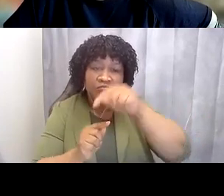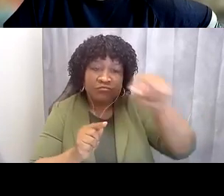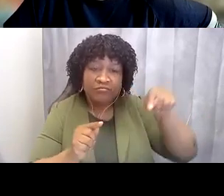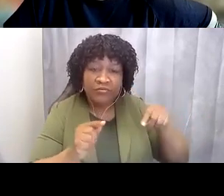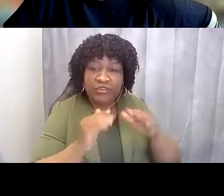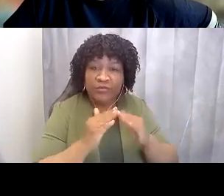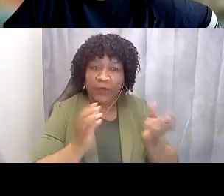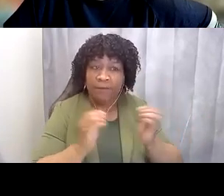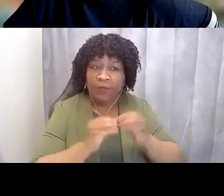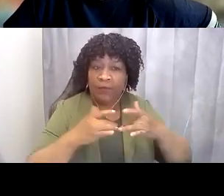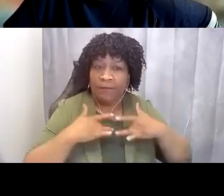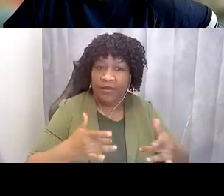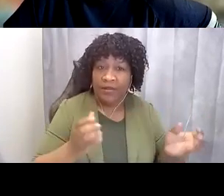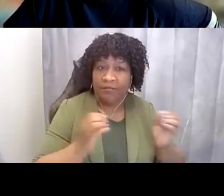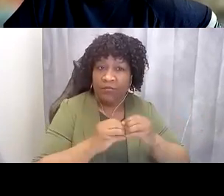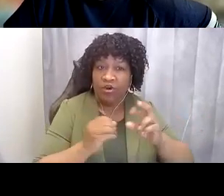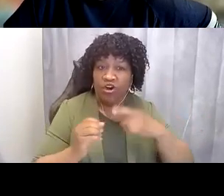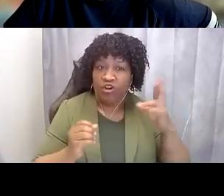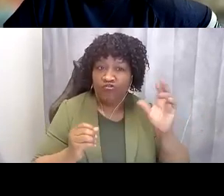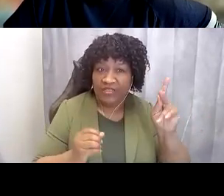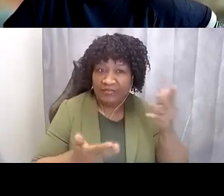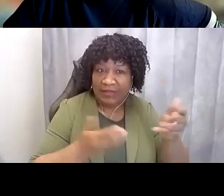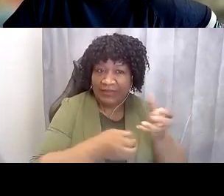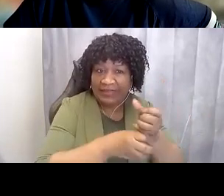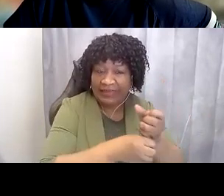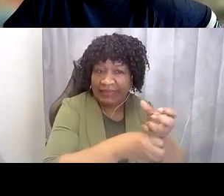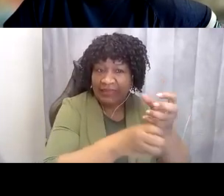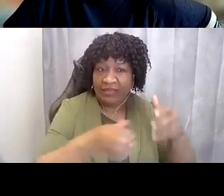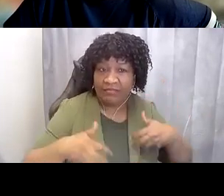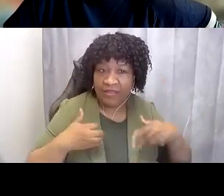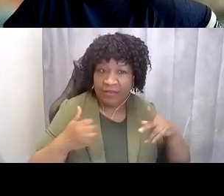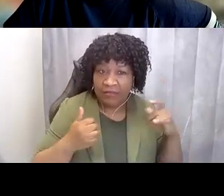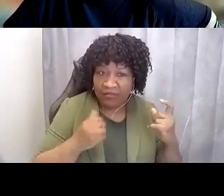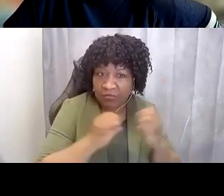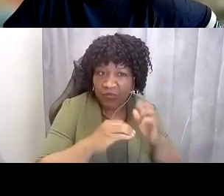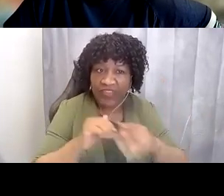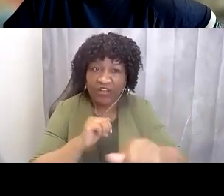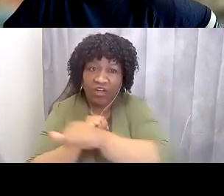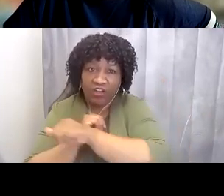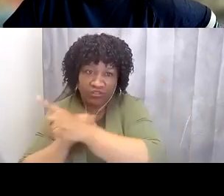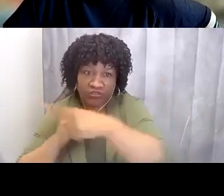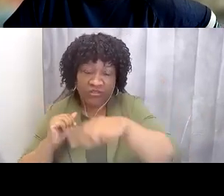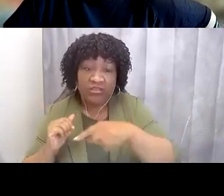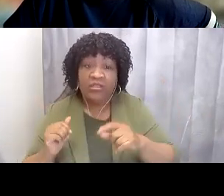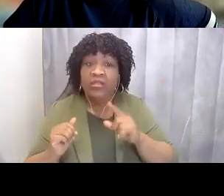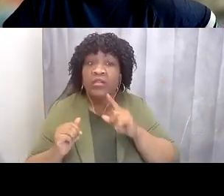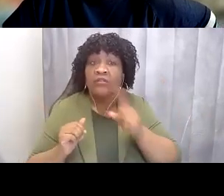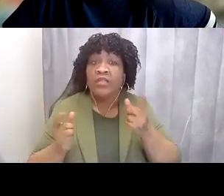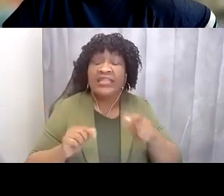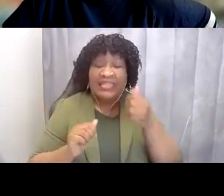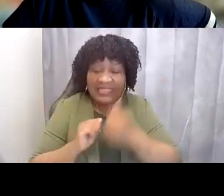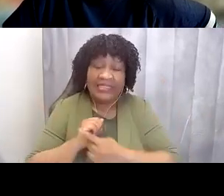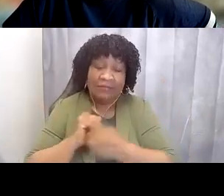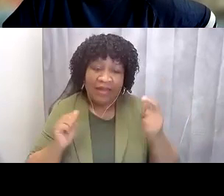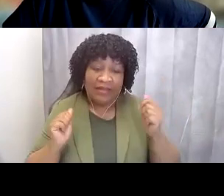at higher risk of exposure. So the reality is anybody can get